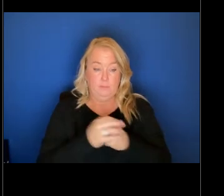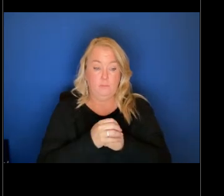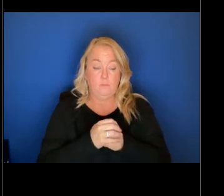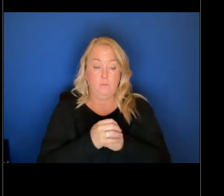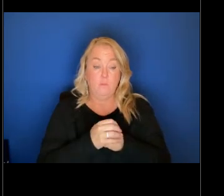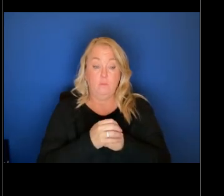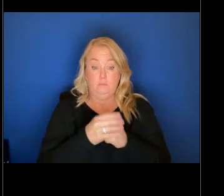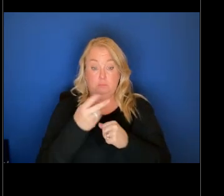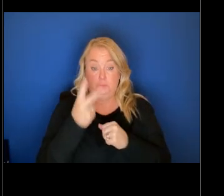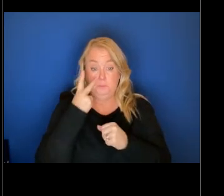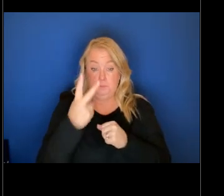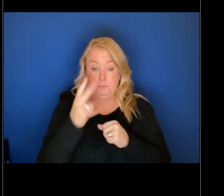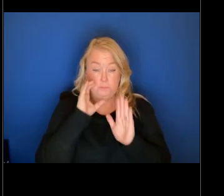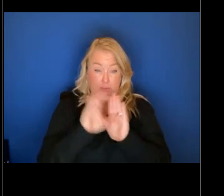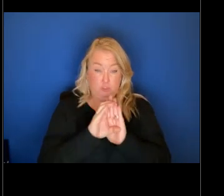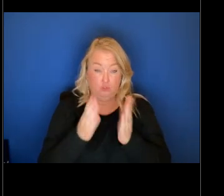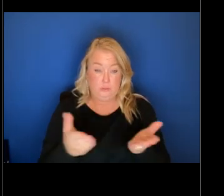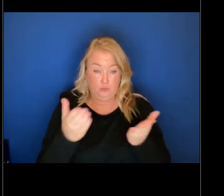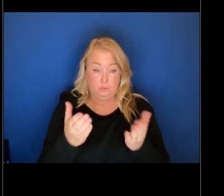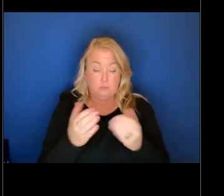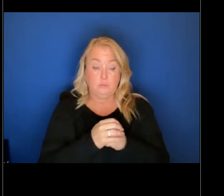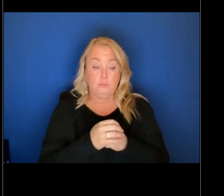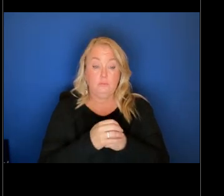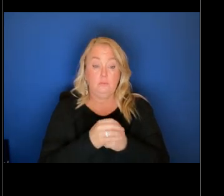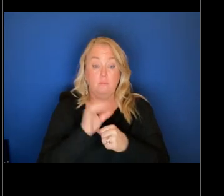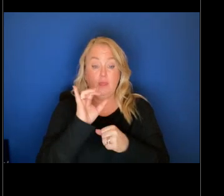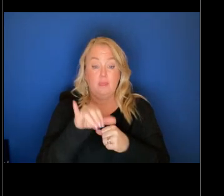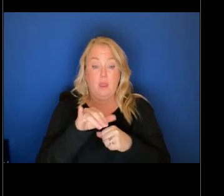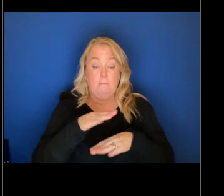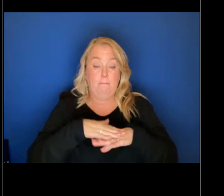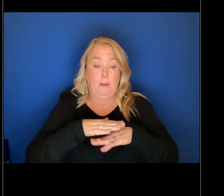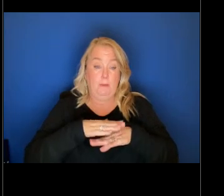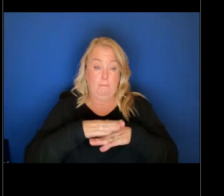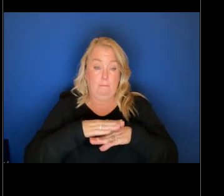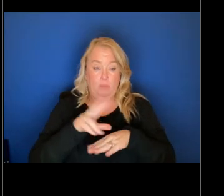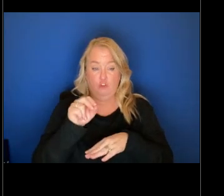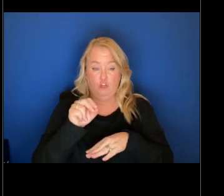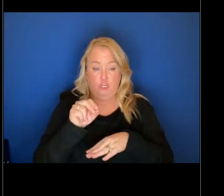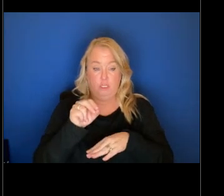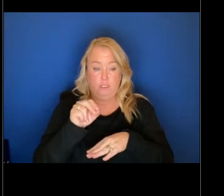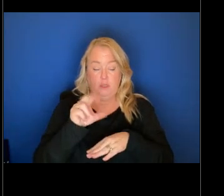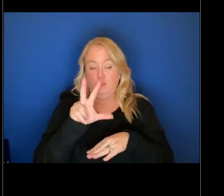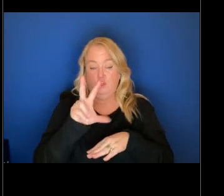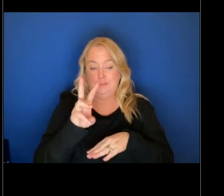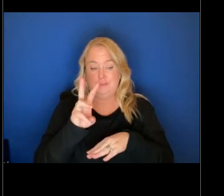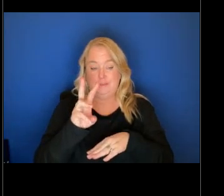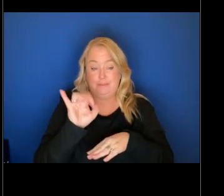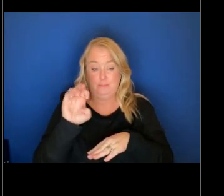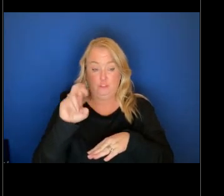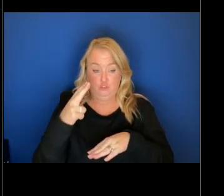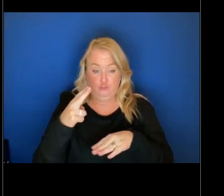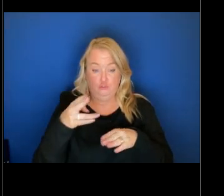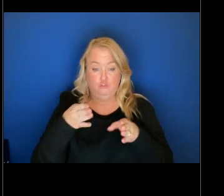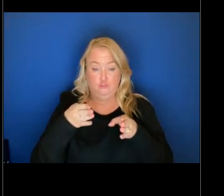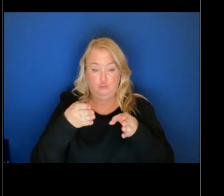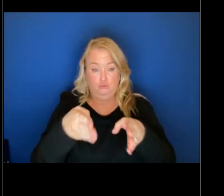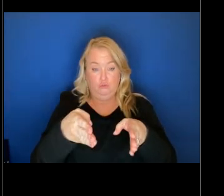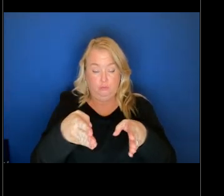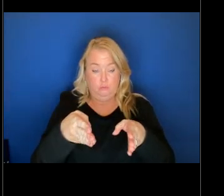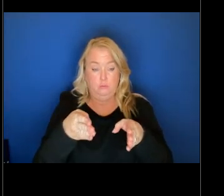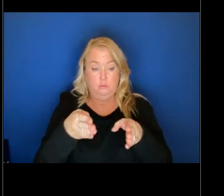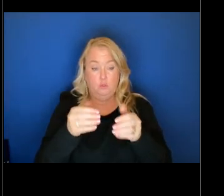As shown, the overlapping of the minimum 36-inch wide accessible route with